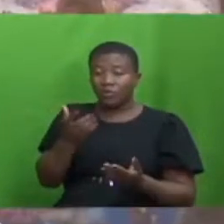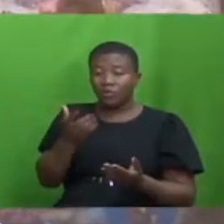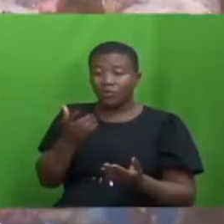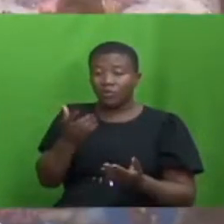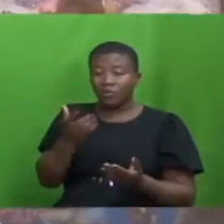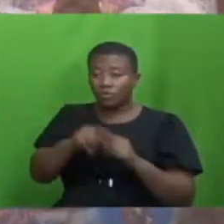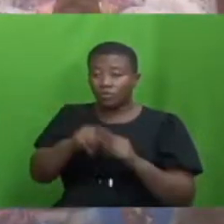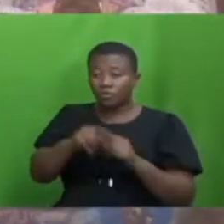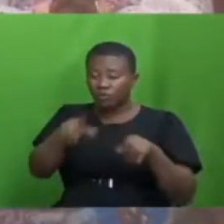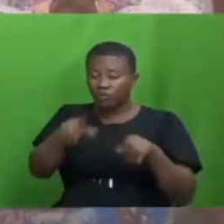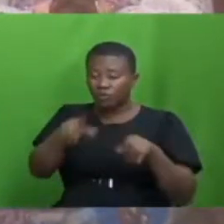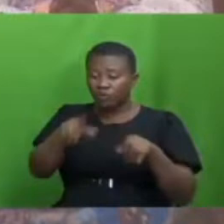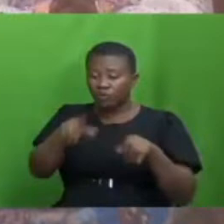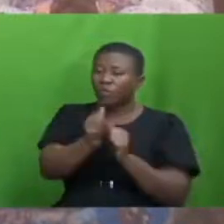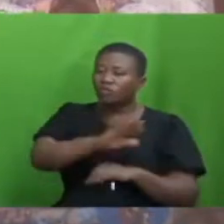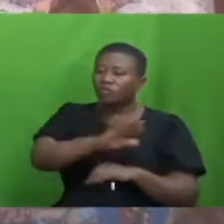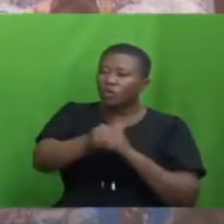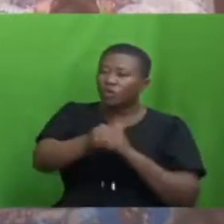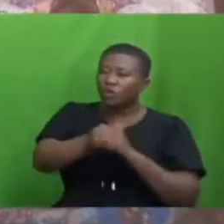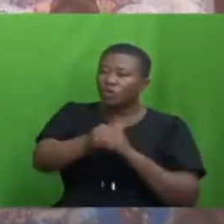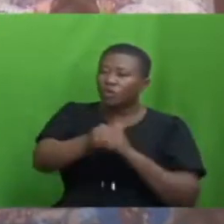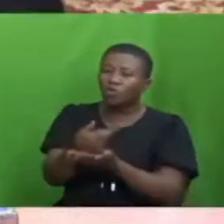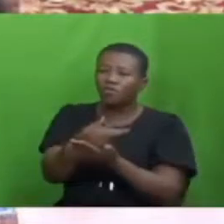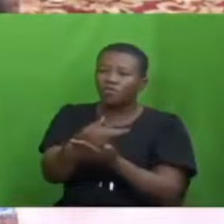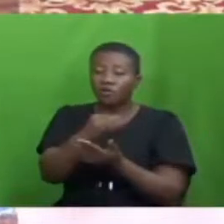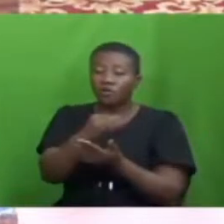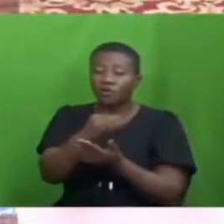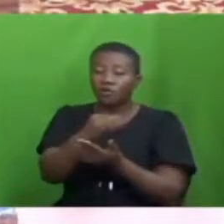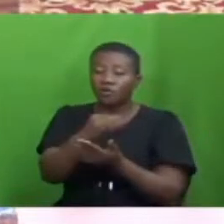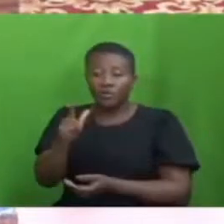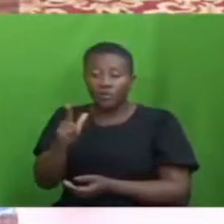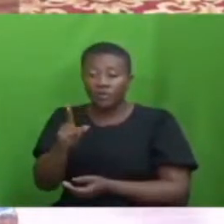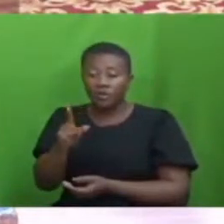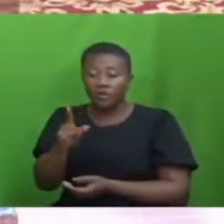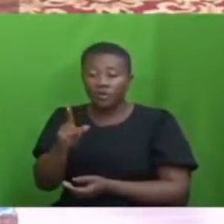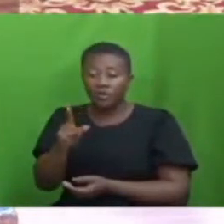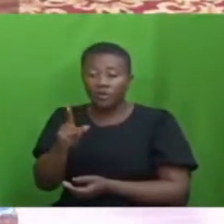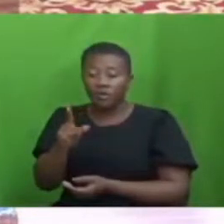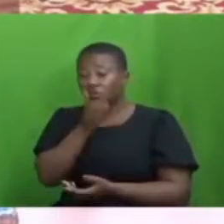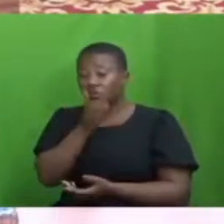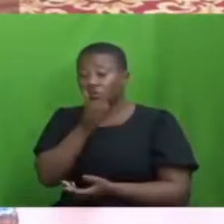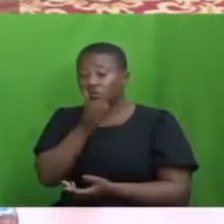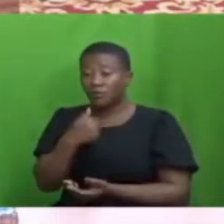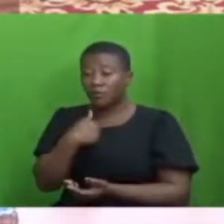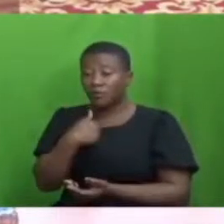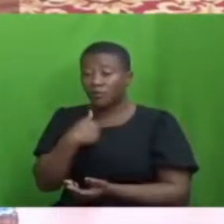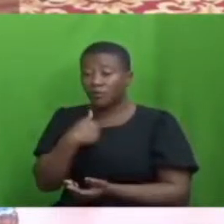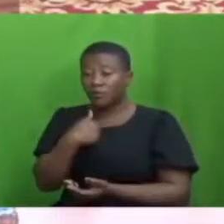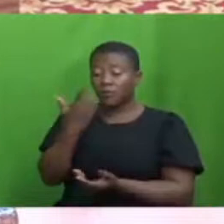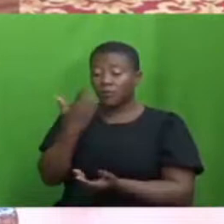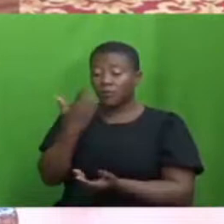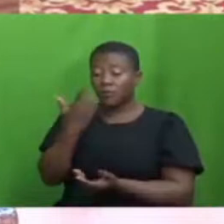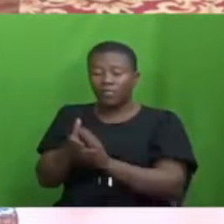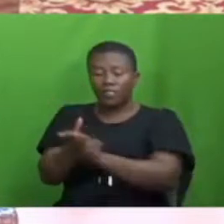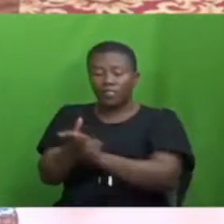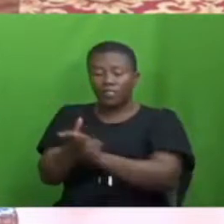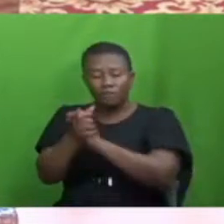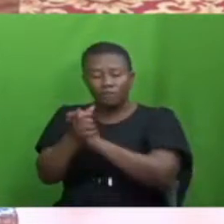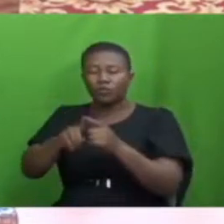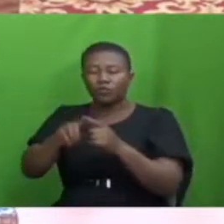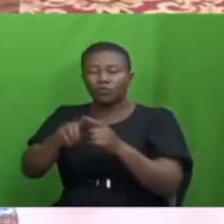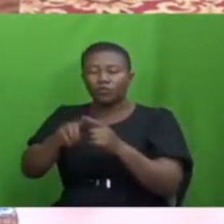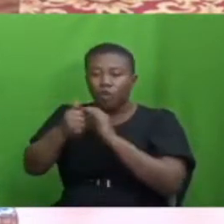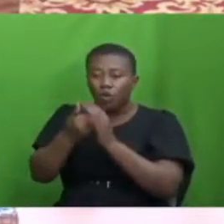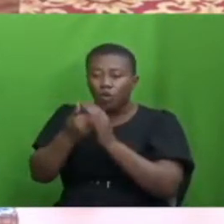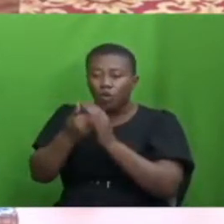revenue bills as well as expenditure measures. Indeed, our sincere gratitude also goes to all investors,